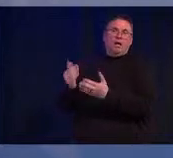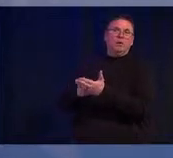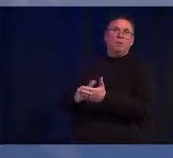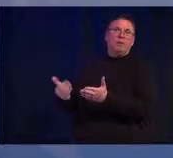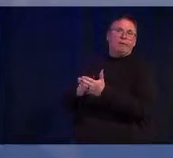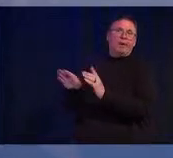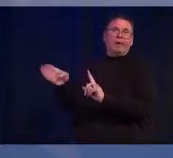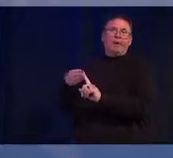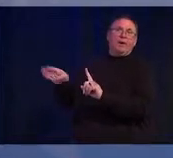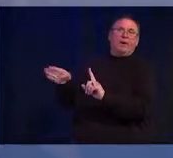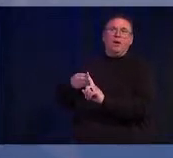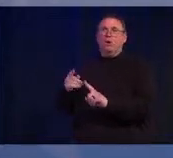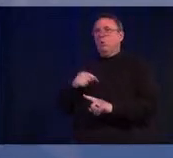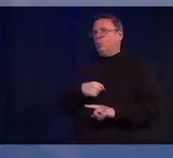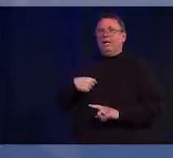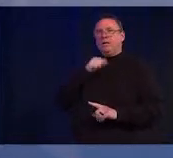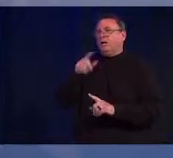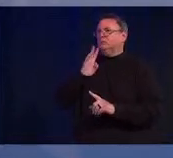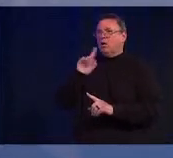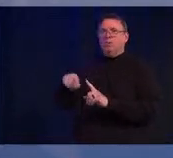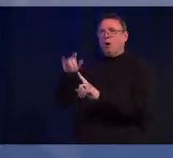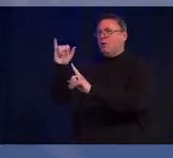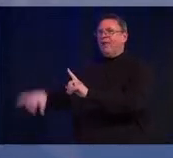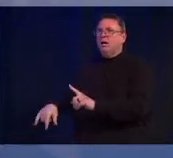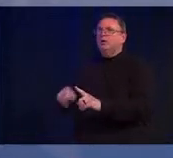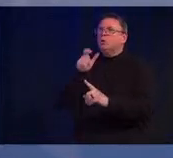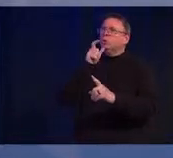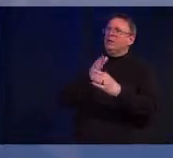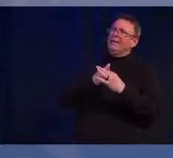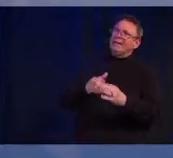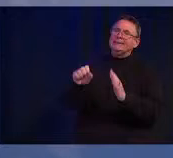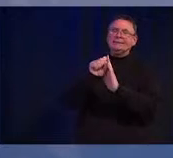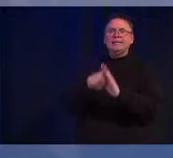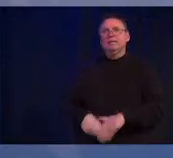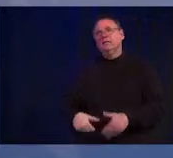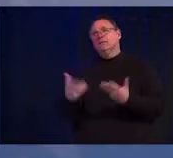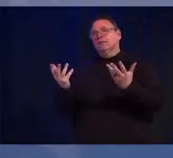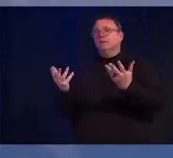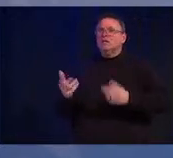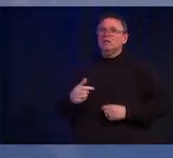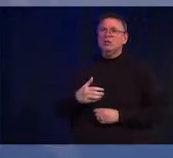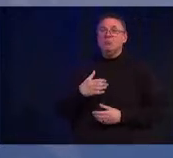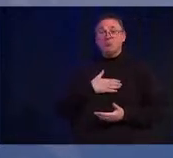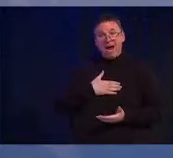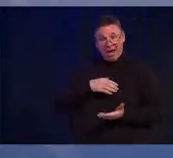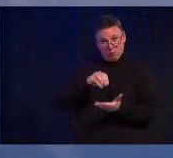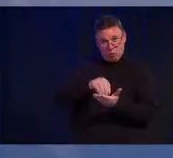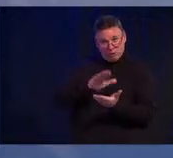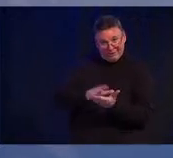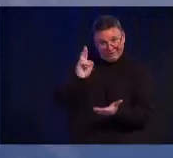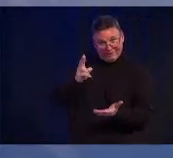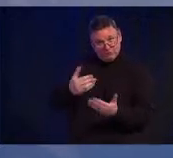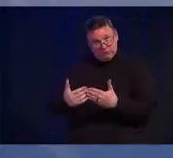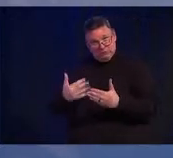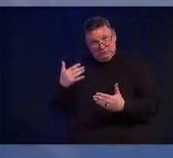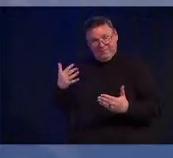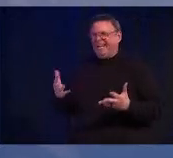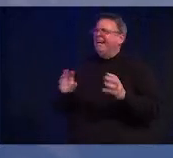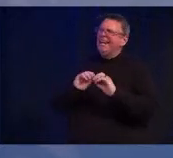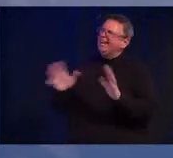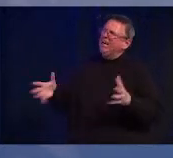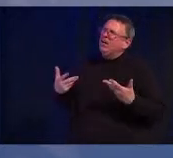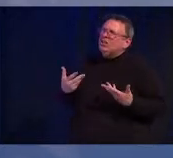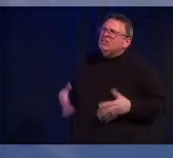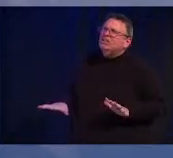we're talking about, who's going to be leading the state. And my record on all these issues are clear. I've been at it